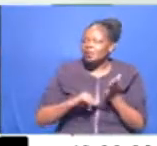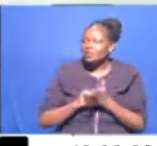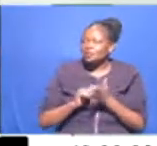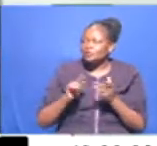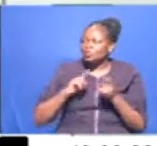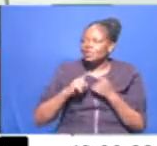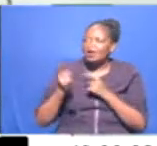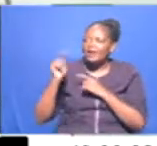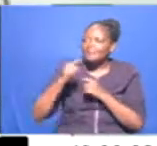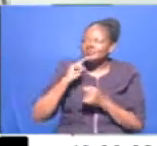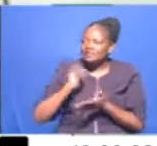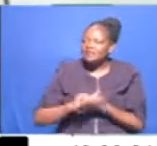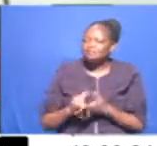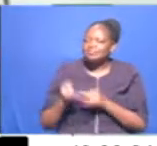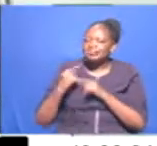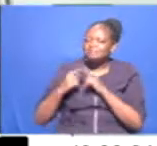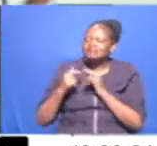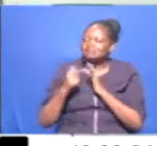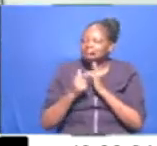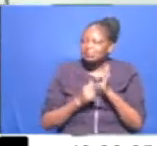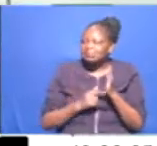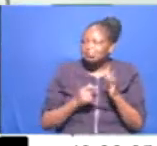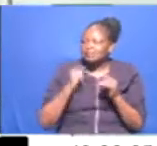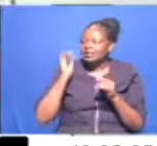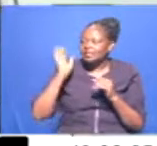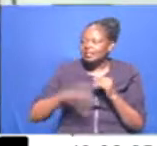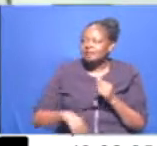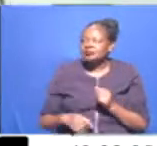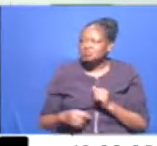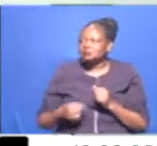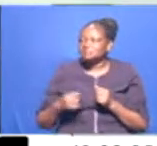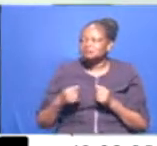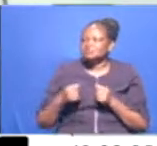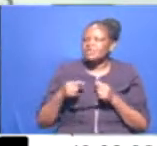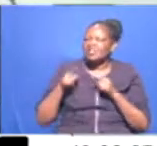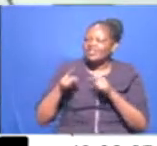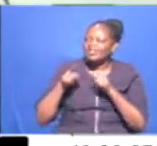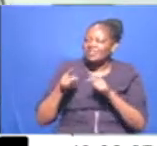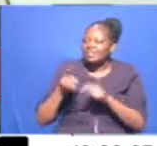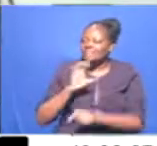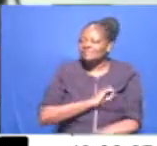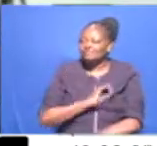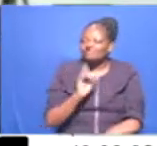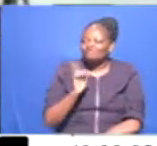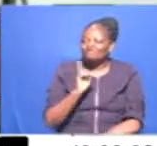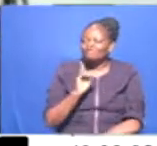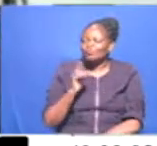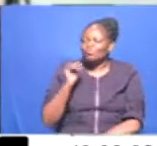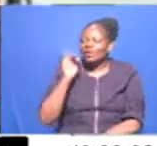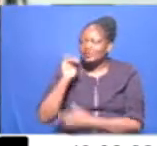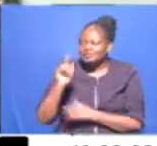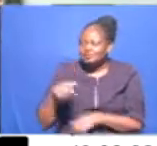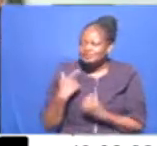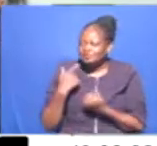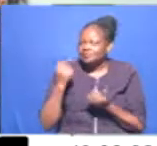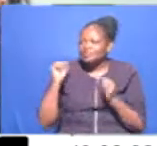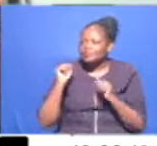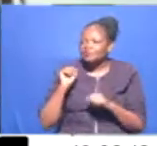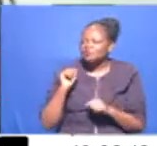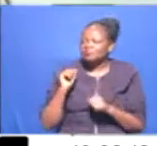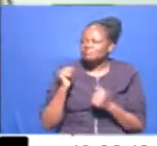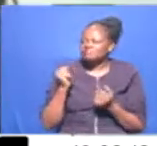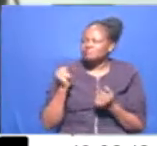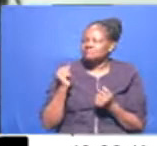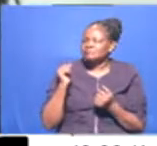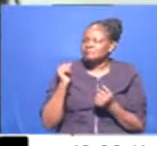and I say I'm going through this, instead of demonizing or saying vumilia, we ask ourselves, where do we give? We should even get to a